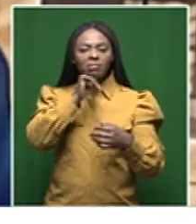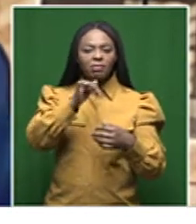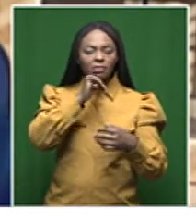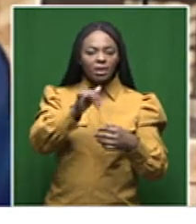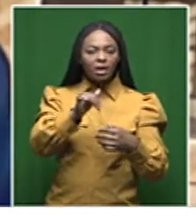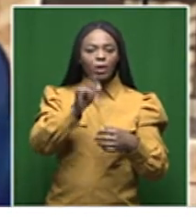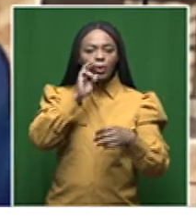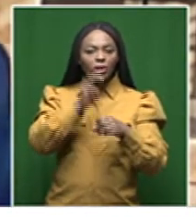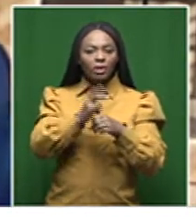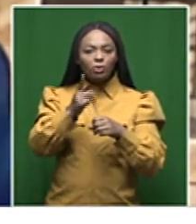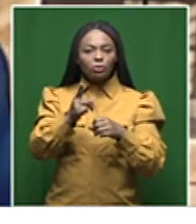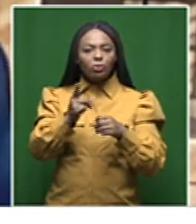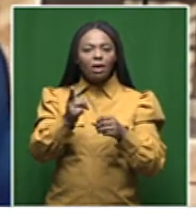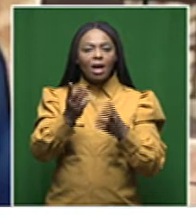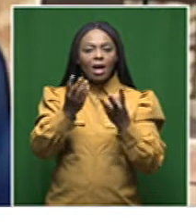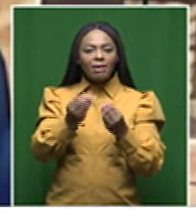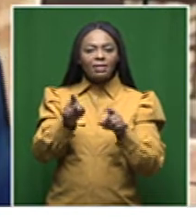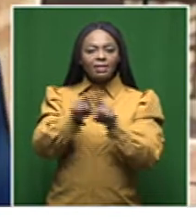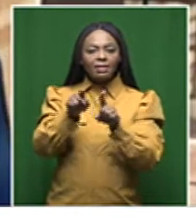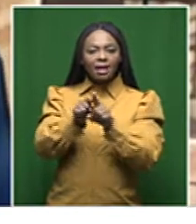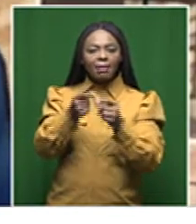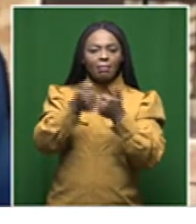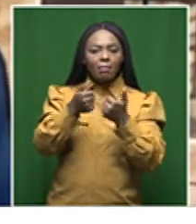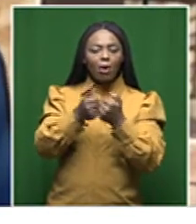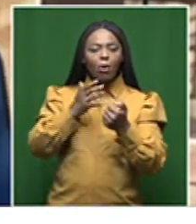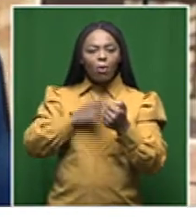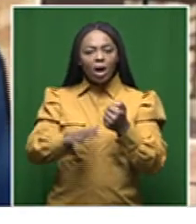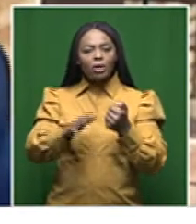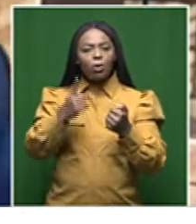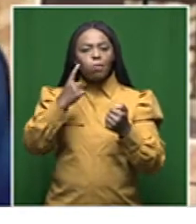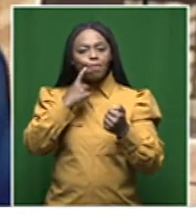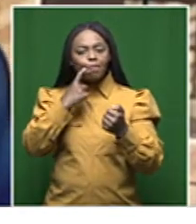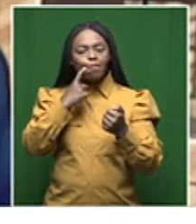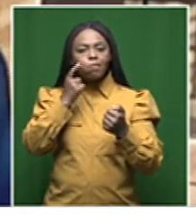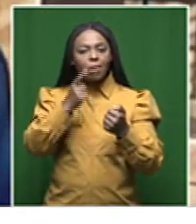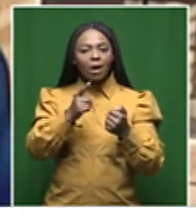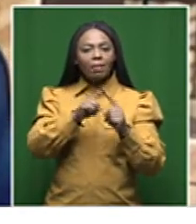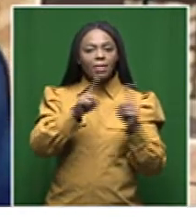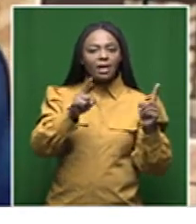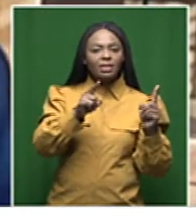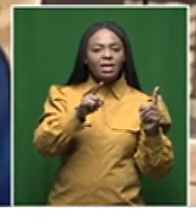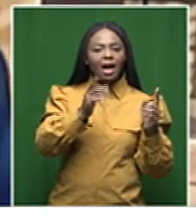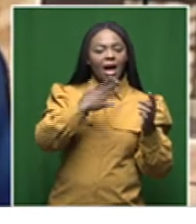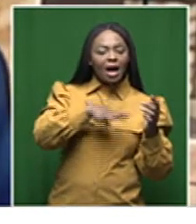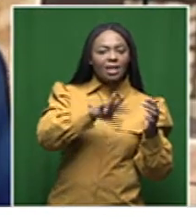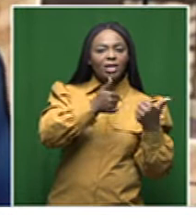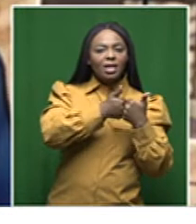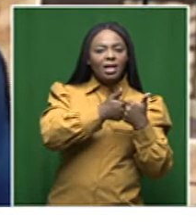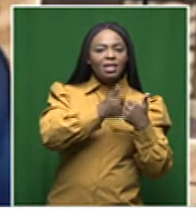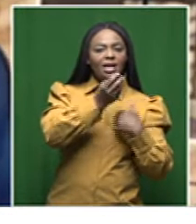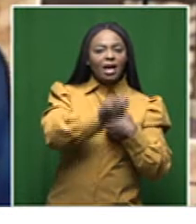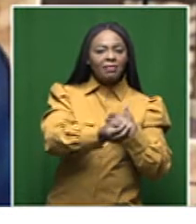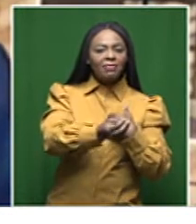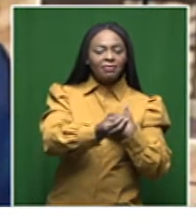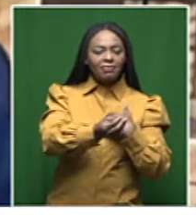groups, where you have same-sex couples that desire to conceive, and there are other people that will have other challenges over and above what I've just